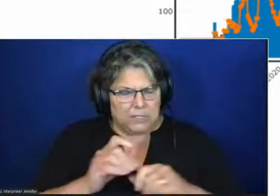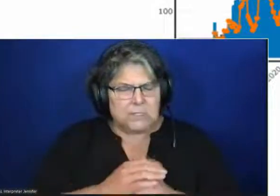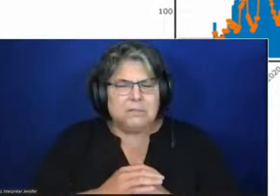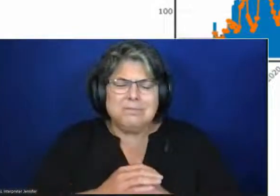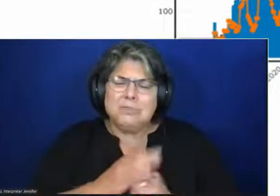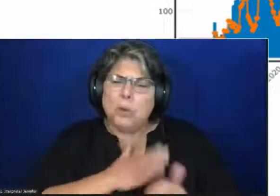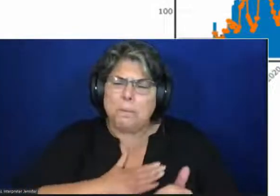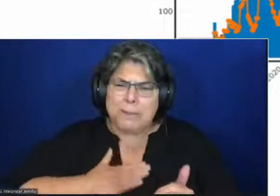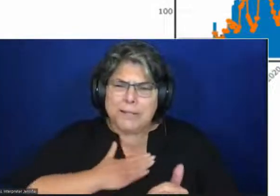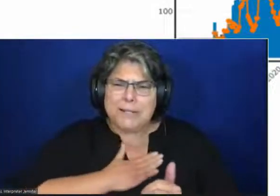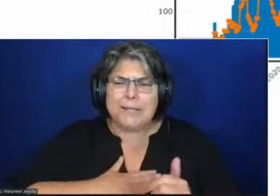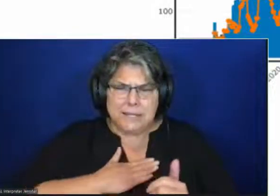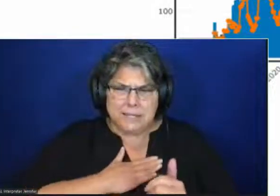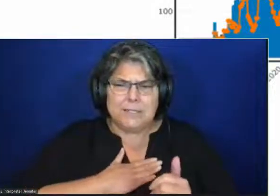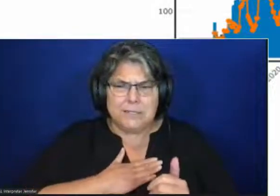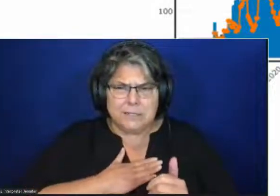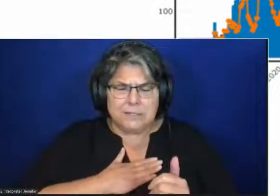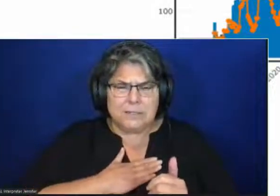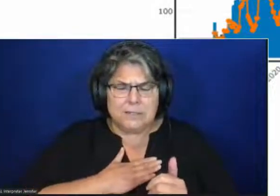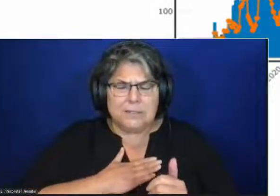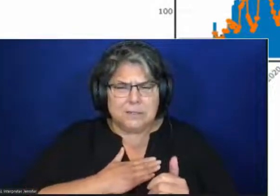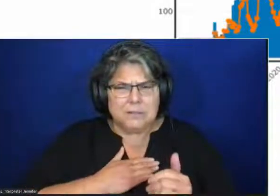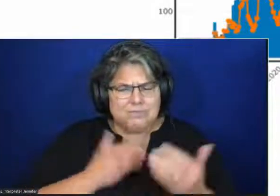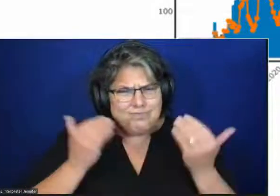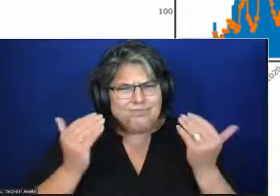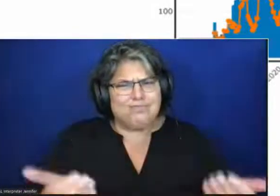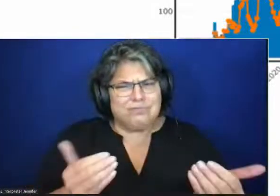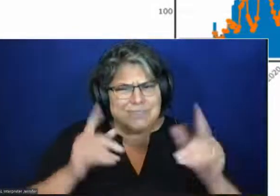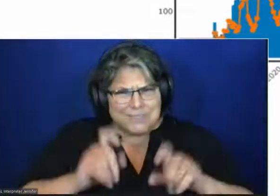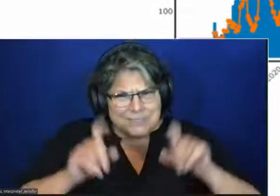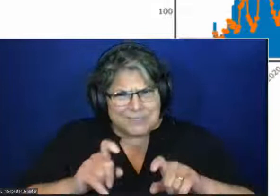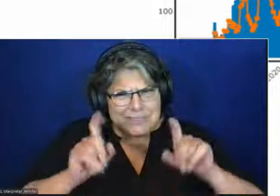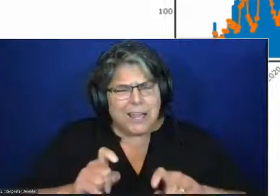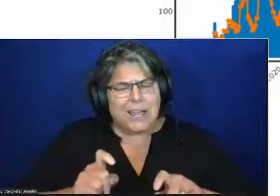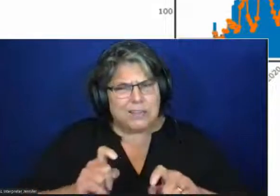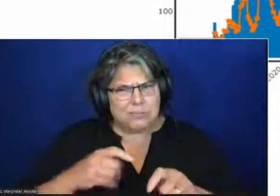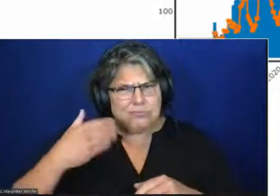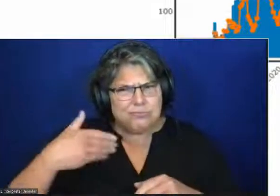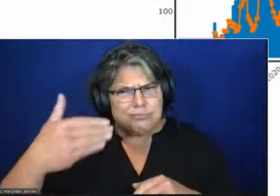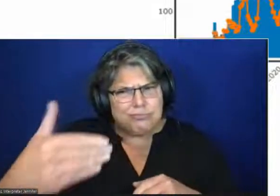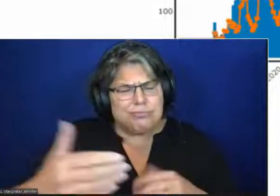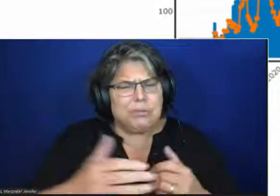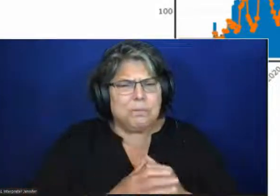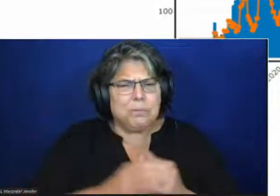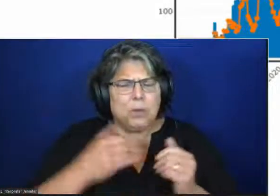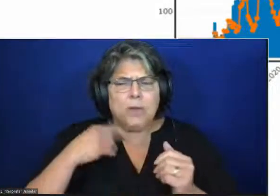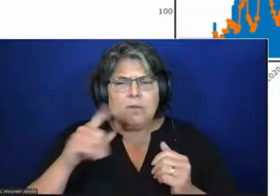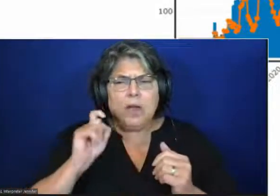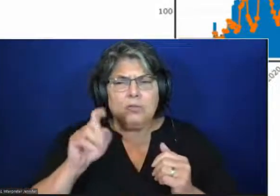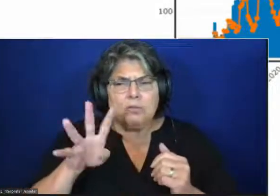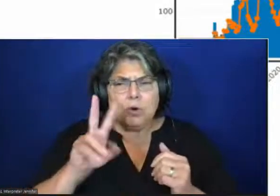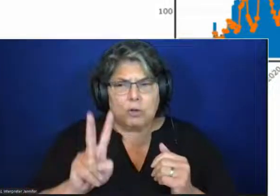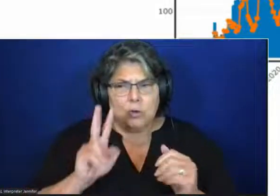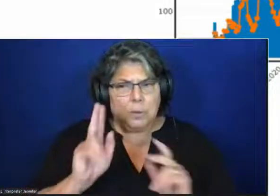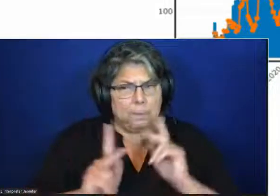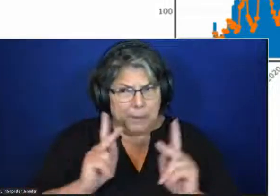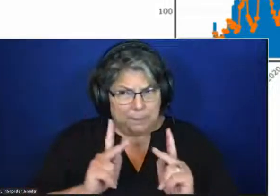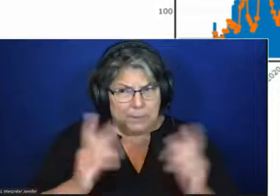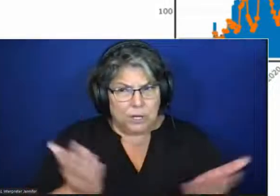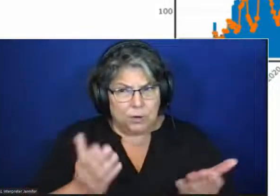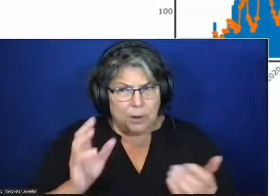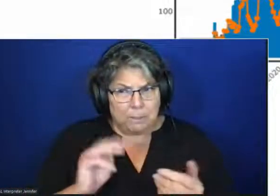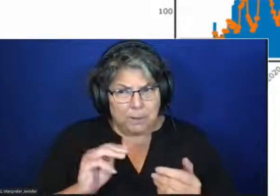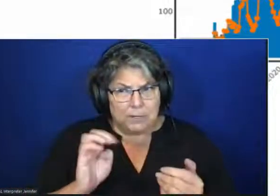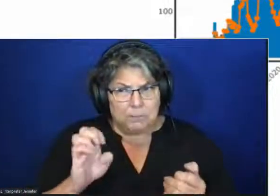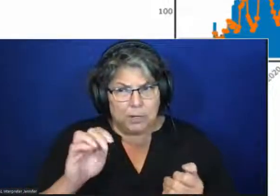everyone to get more testing done. More people should get tested. We have 142 of our residents in isolation at